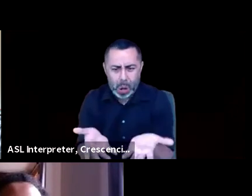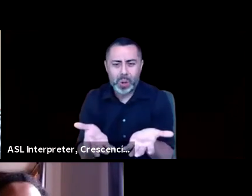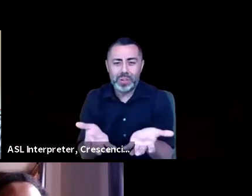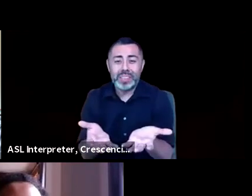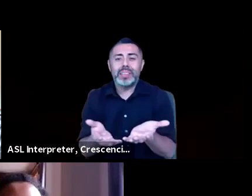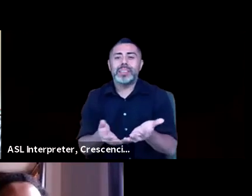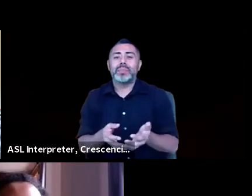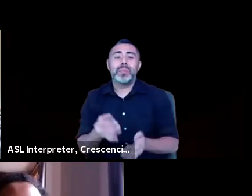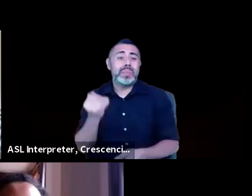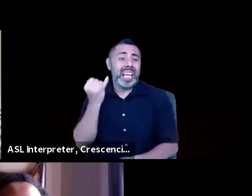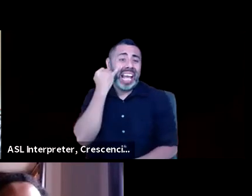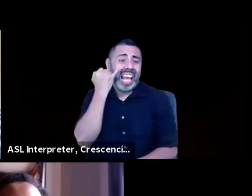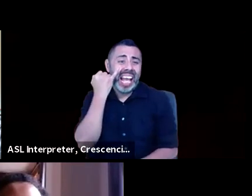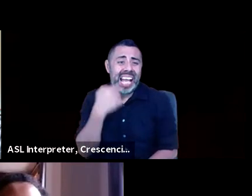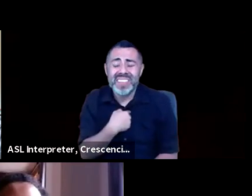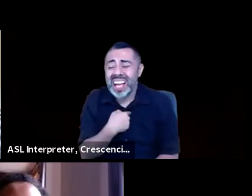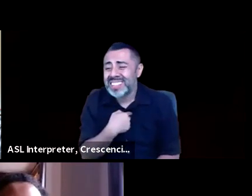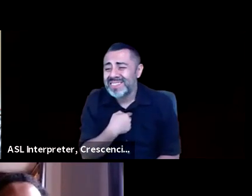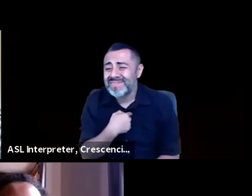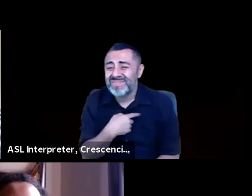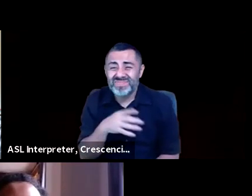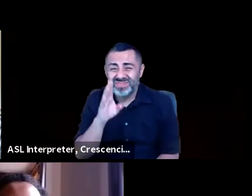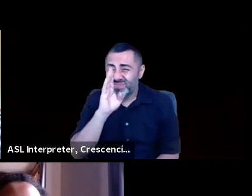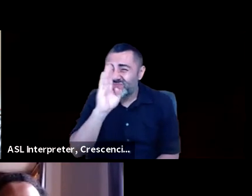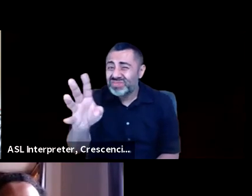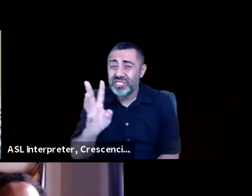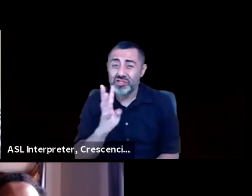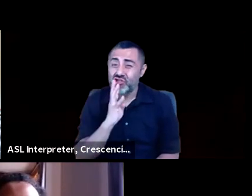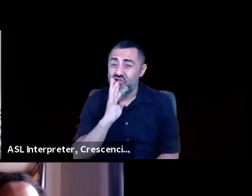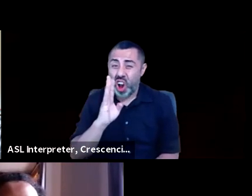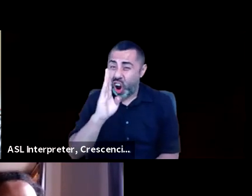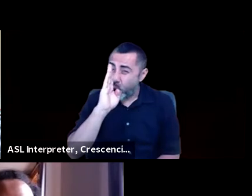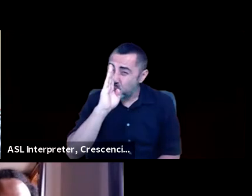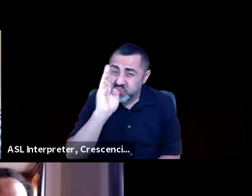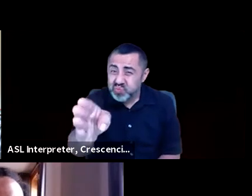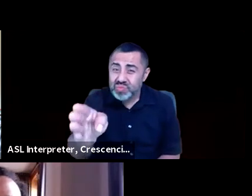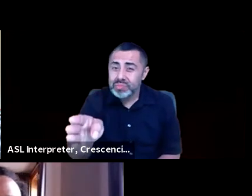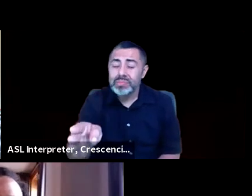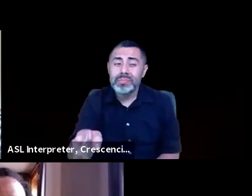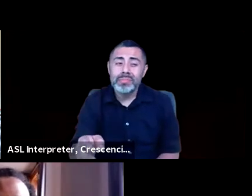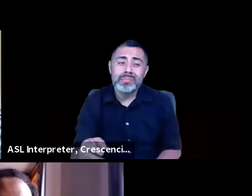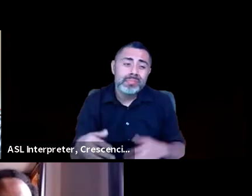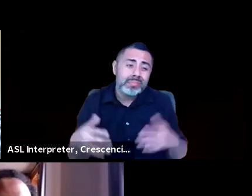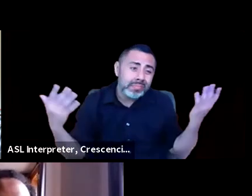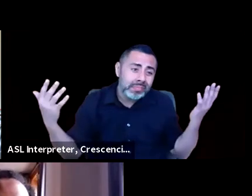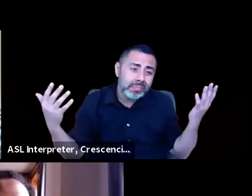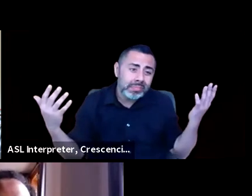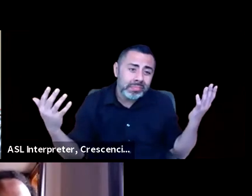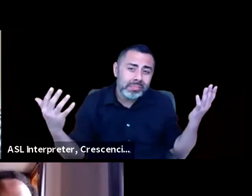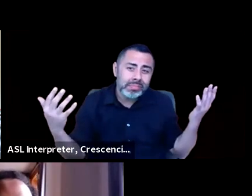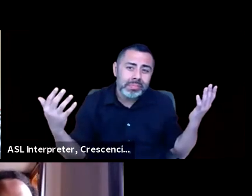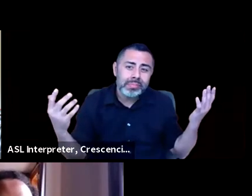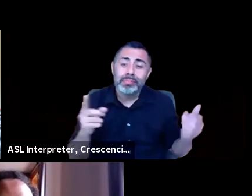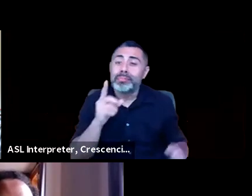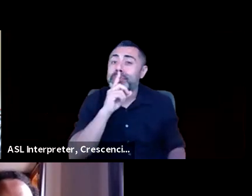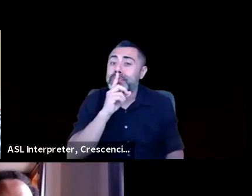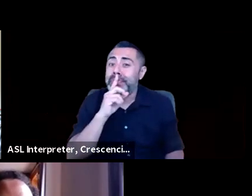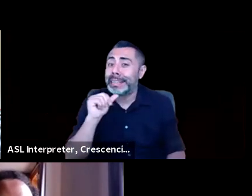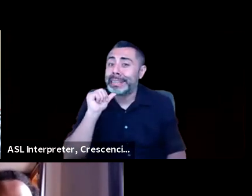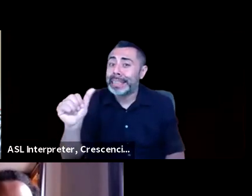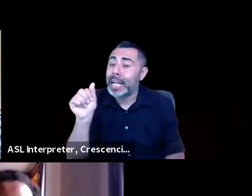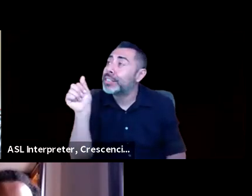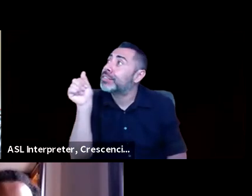But if I'm being real, I, you know, it's like, it's not a secret,